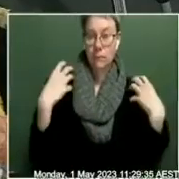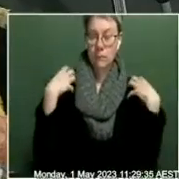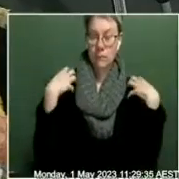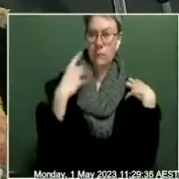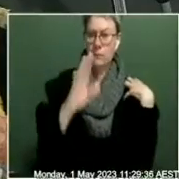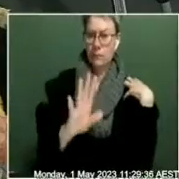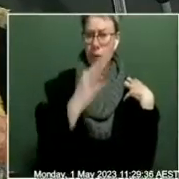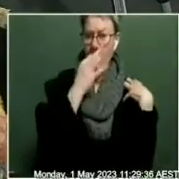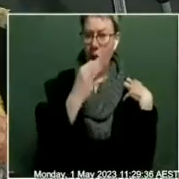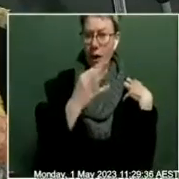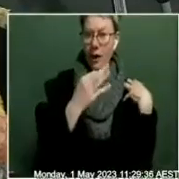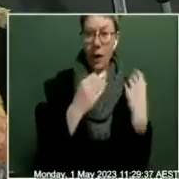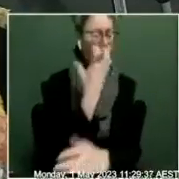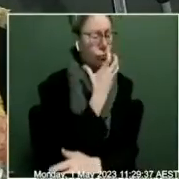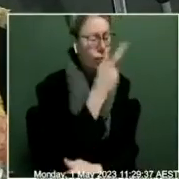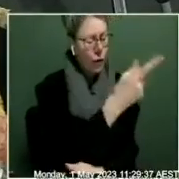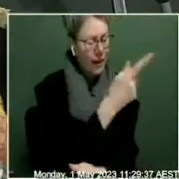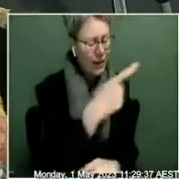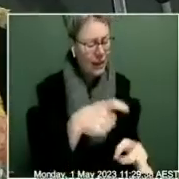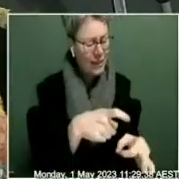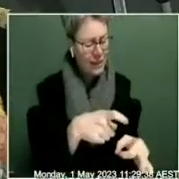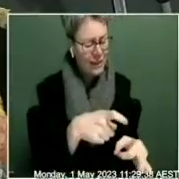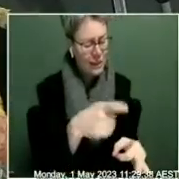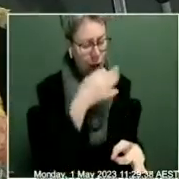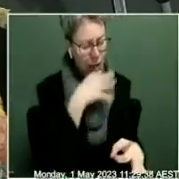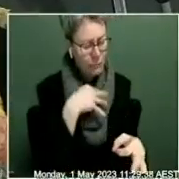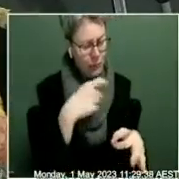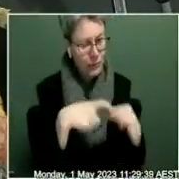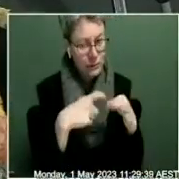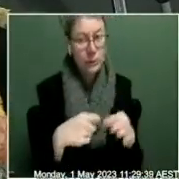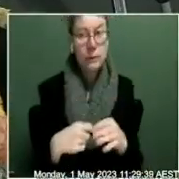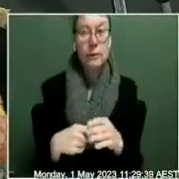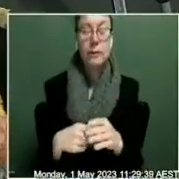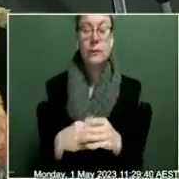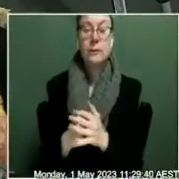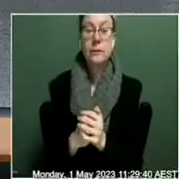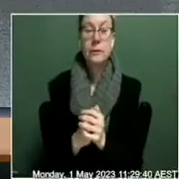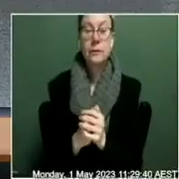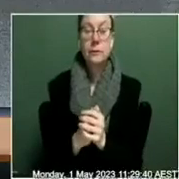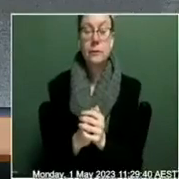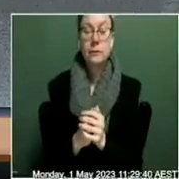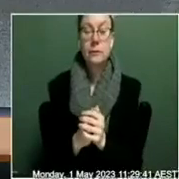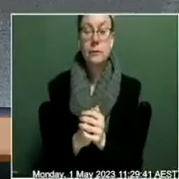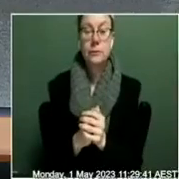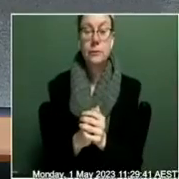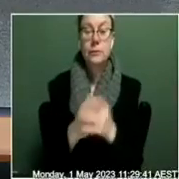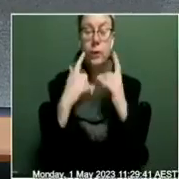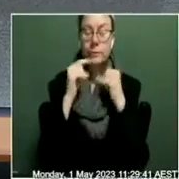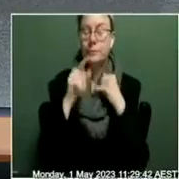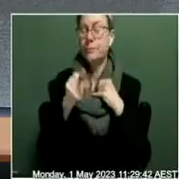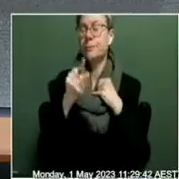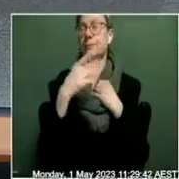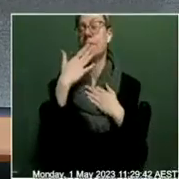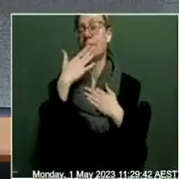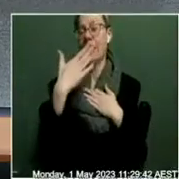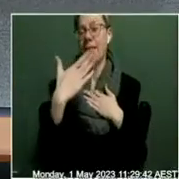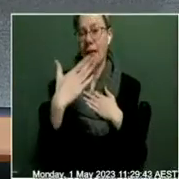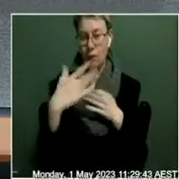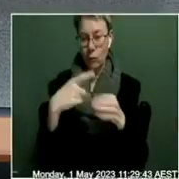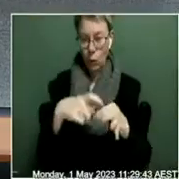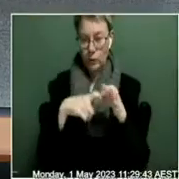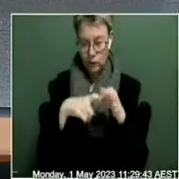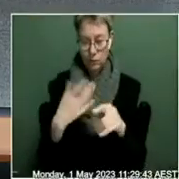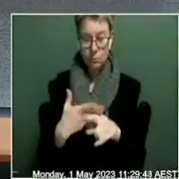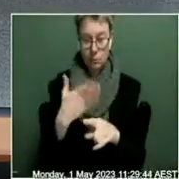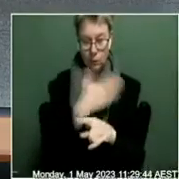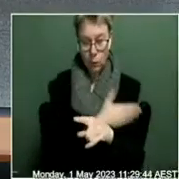for the question, Commissioner Walter. So, Ballot Murrup is a framework with a 10-year aspiration, as you will well know, with having looked at the